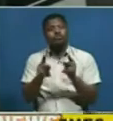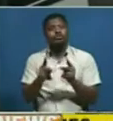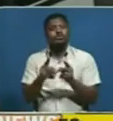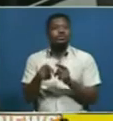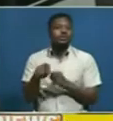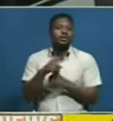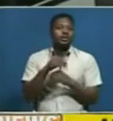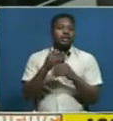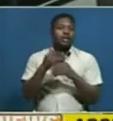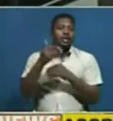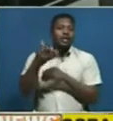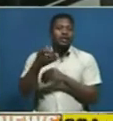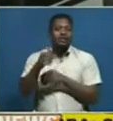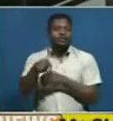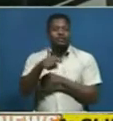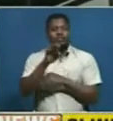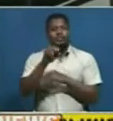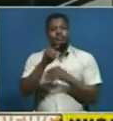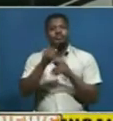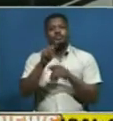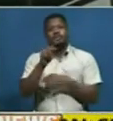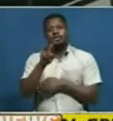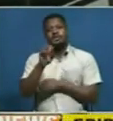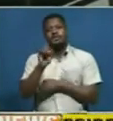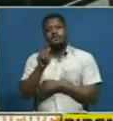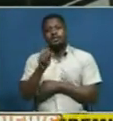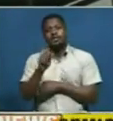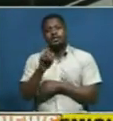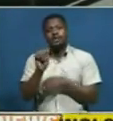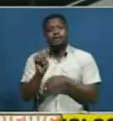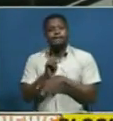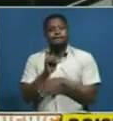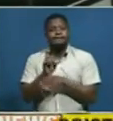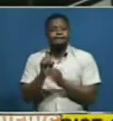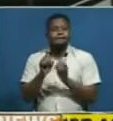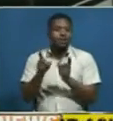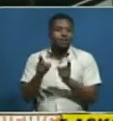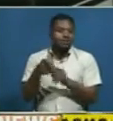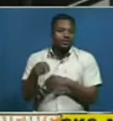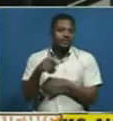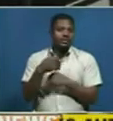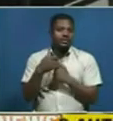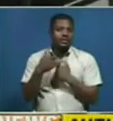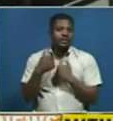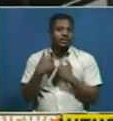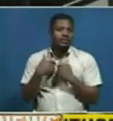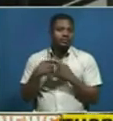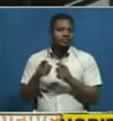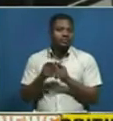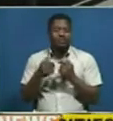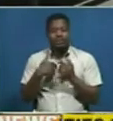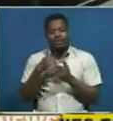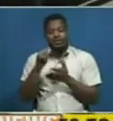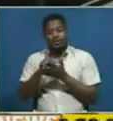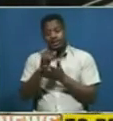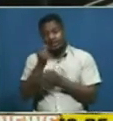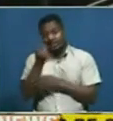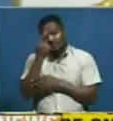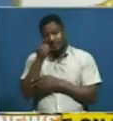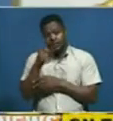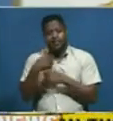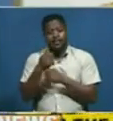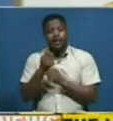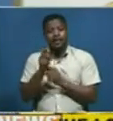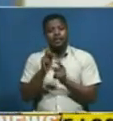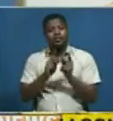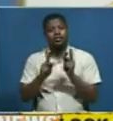that lie ahead of them with TVET, the employment opportunities therein, right? So having this understanding is making